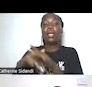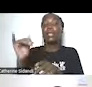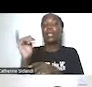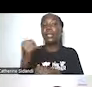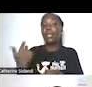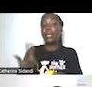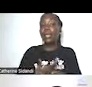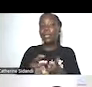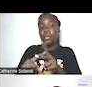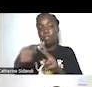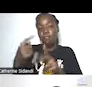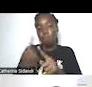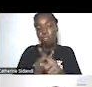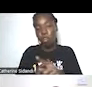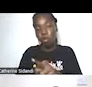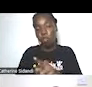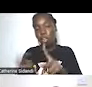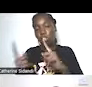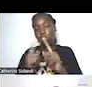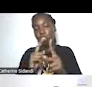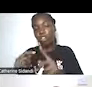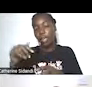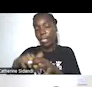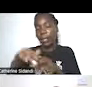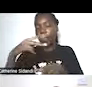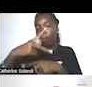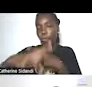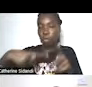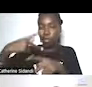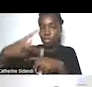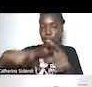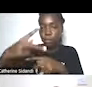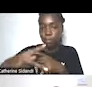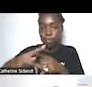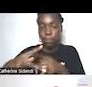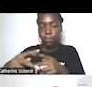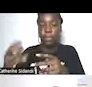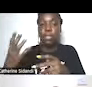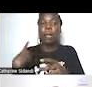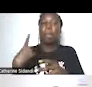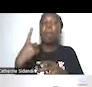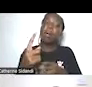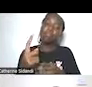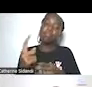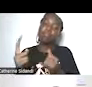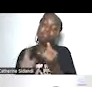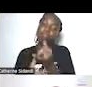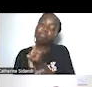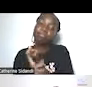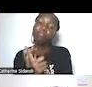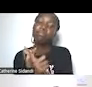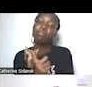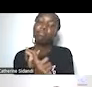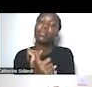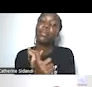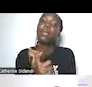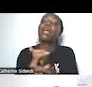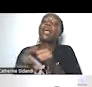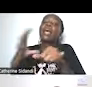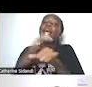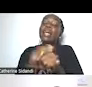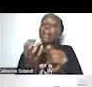the descriptive with this process. So number one, you get business problem